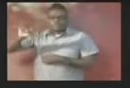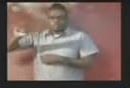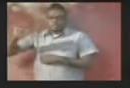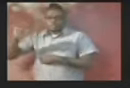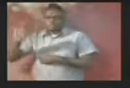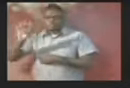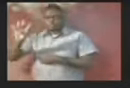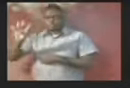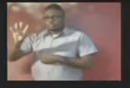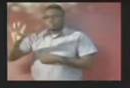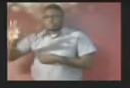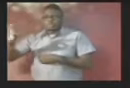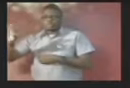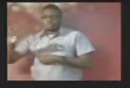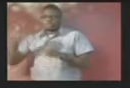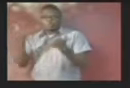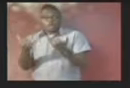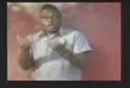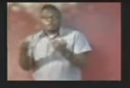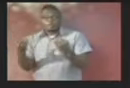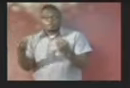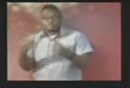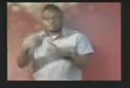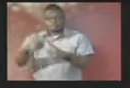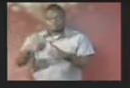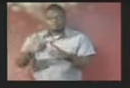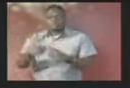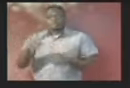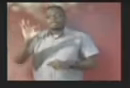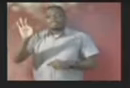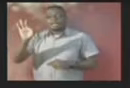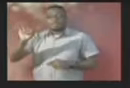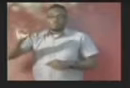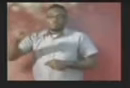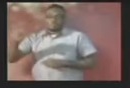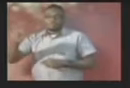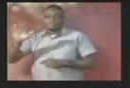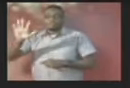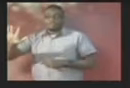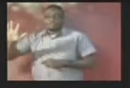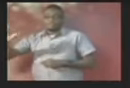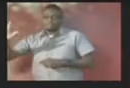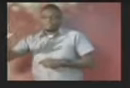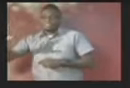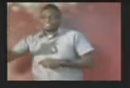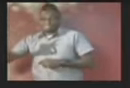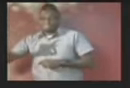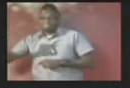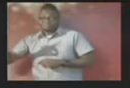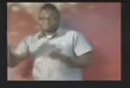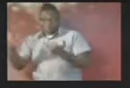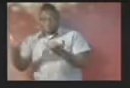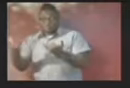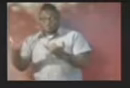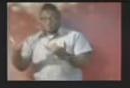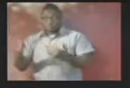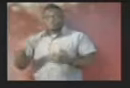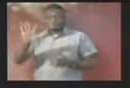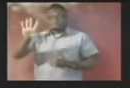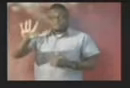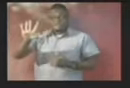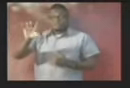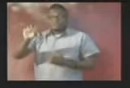with a total active caseload at 9,558 and 507 deaths. The